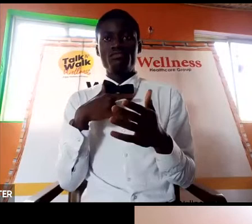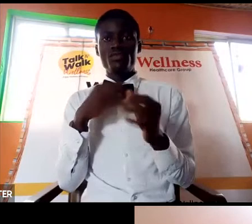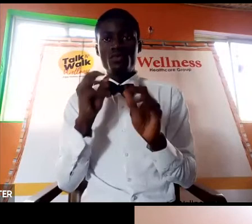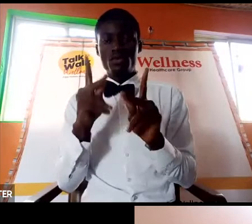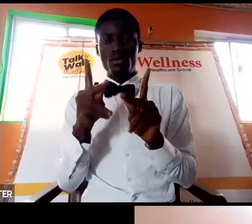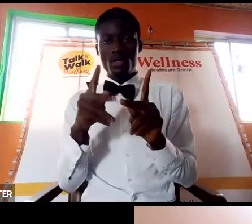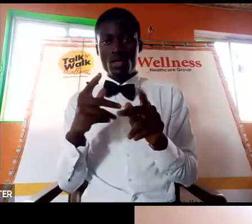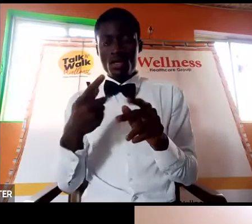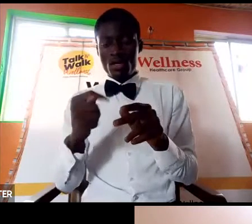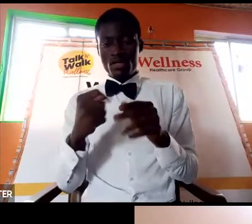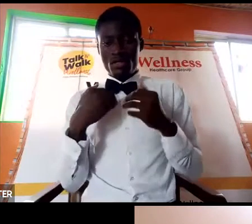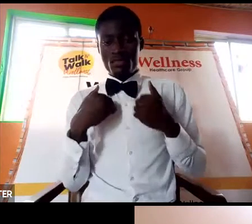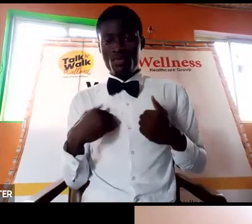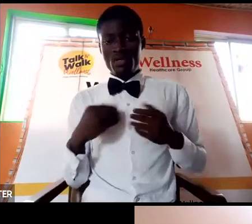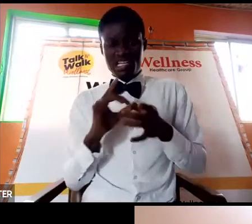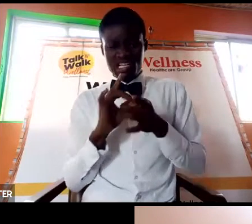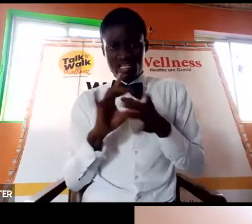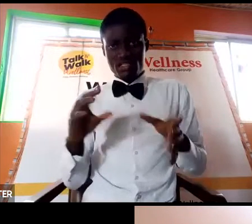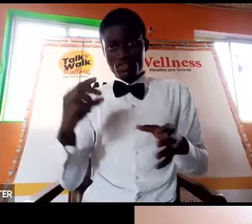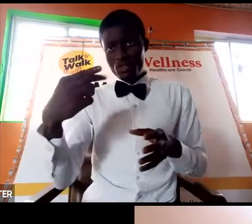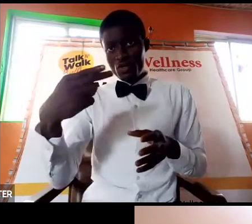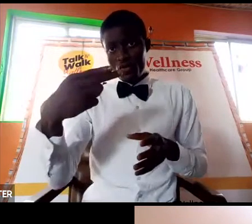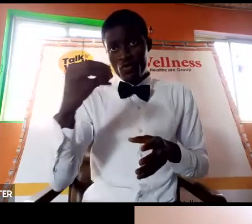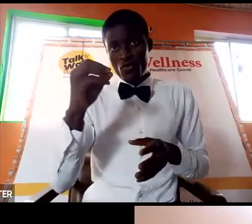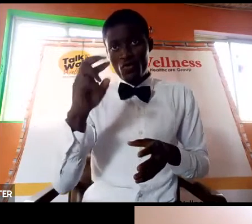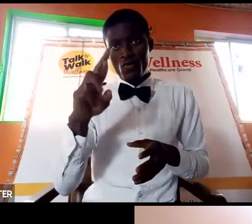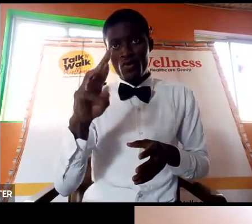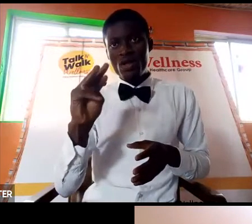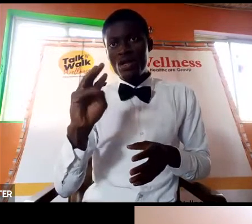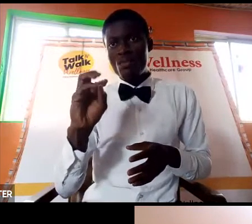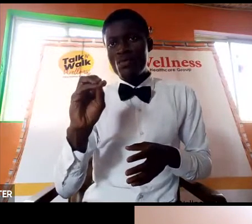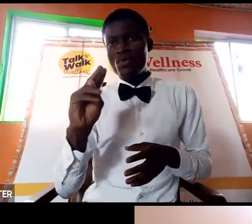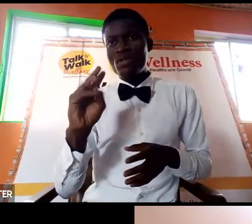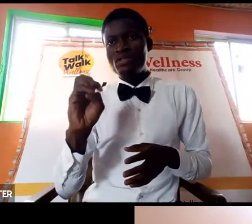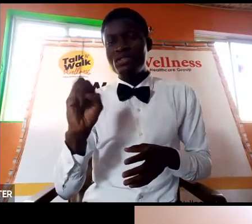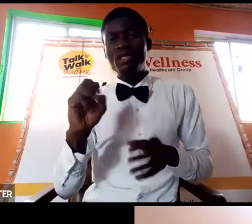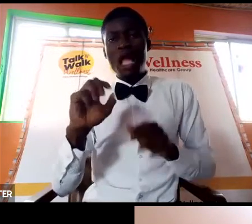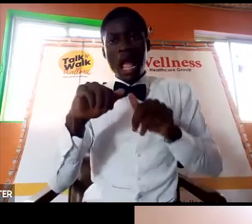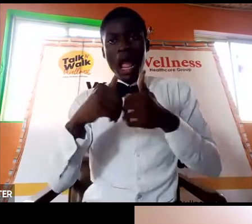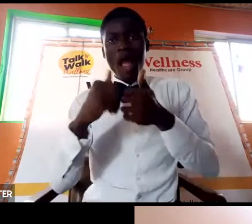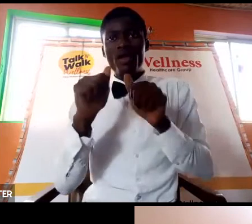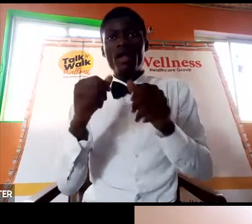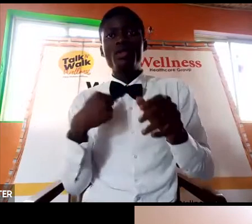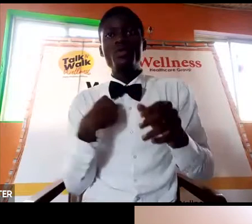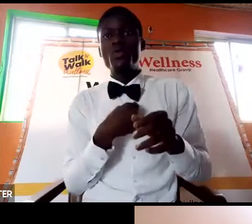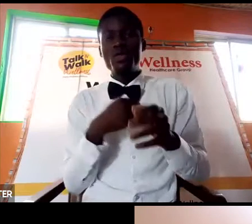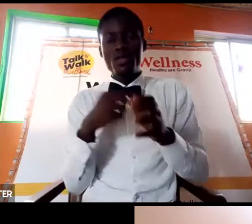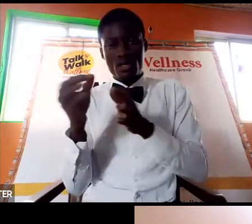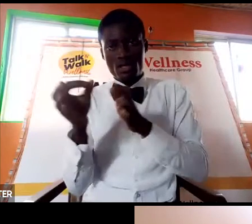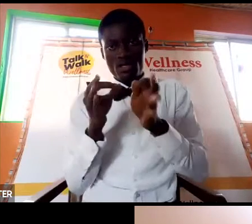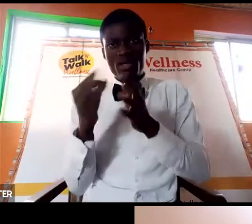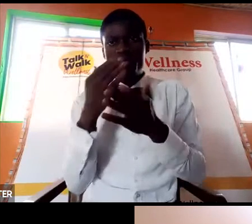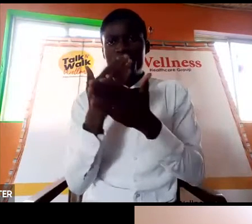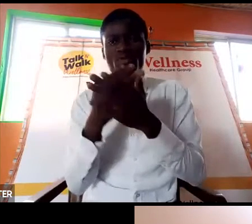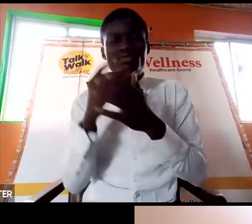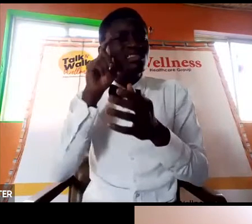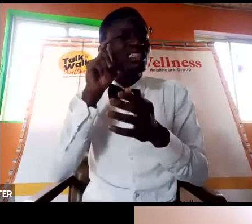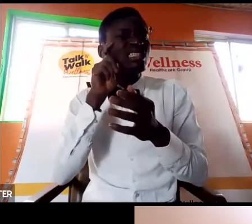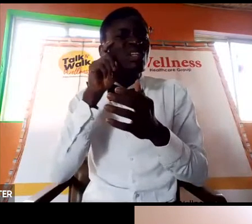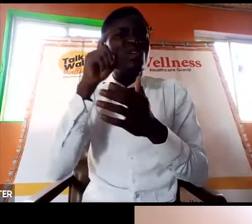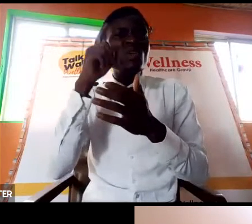good hormones. So, how can we define good sex? What are the parameters to measure if someone has had good sex or